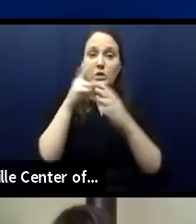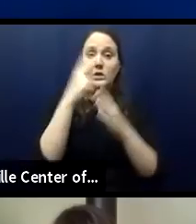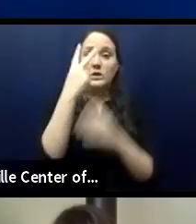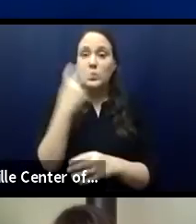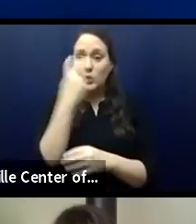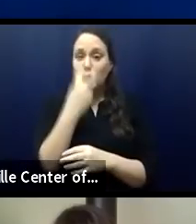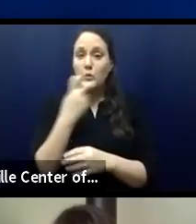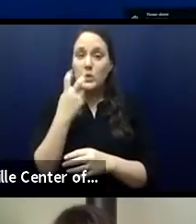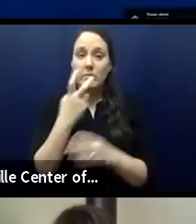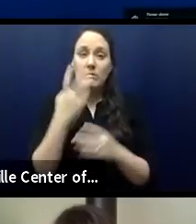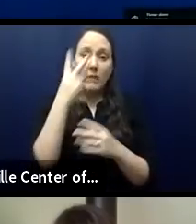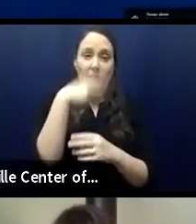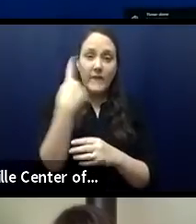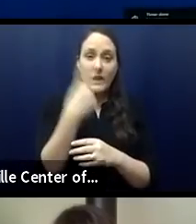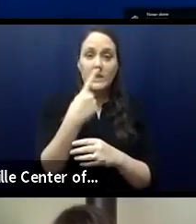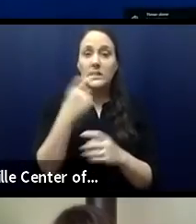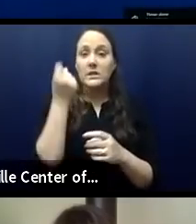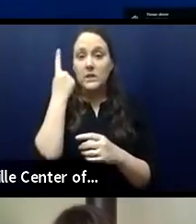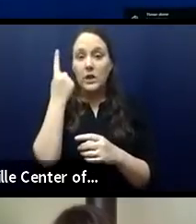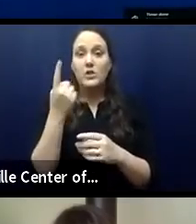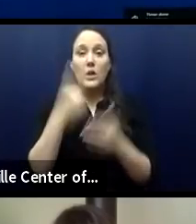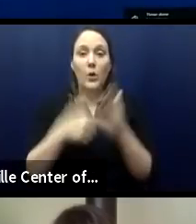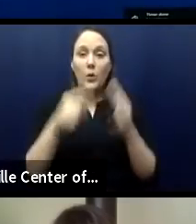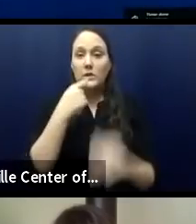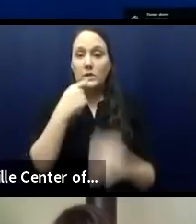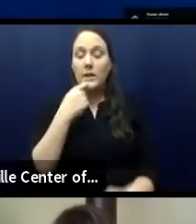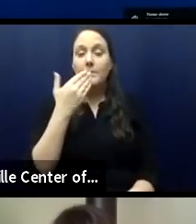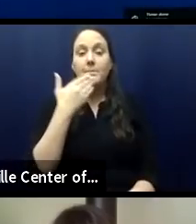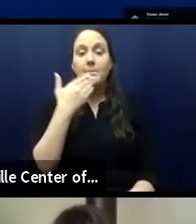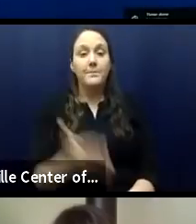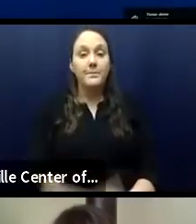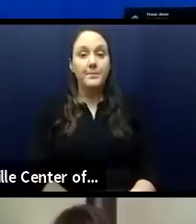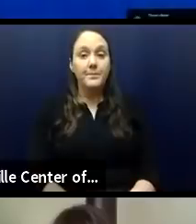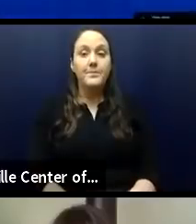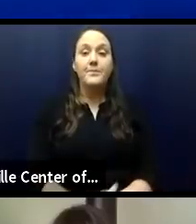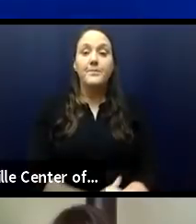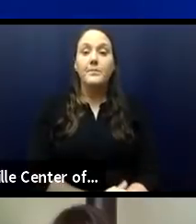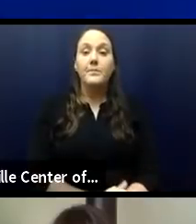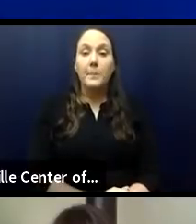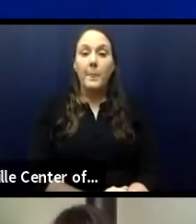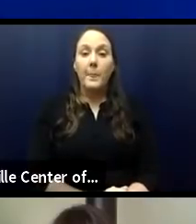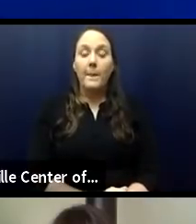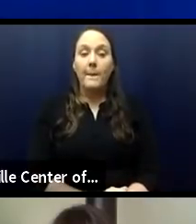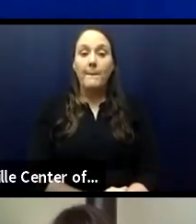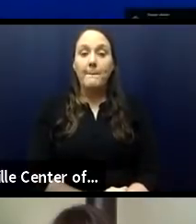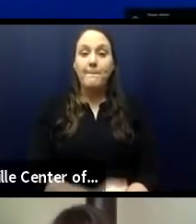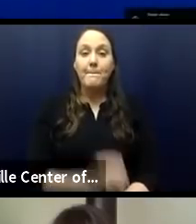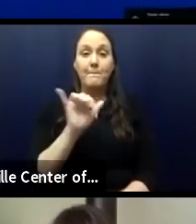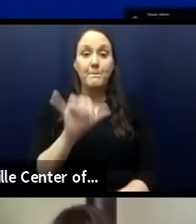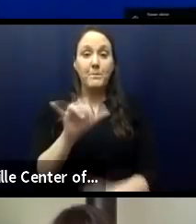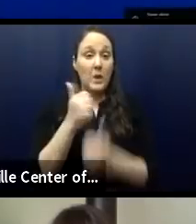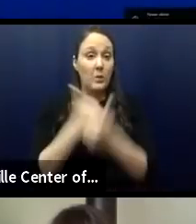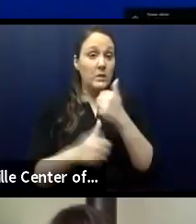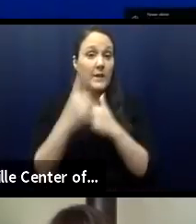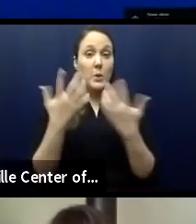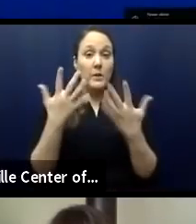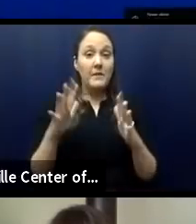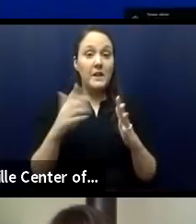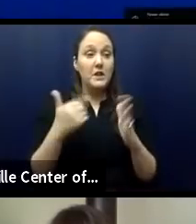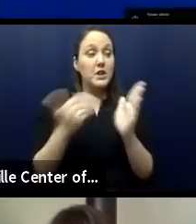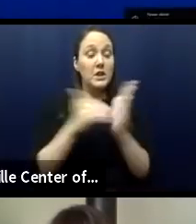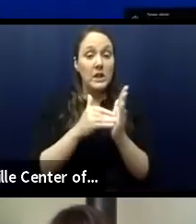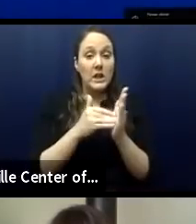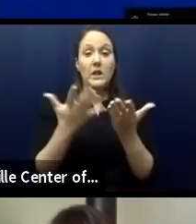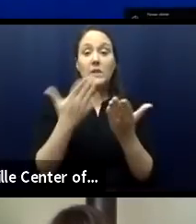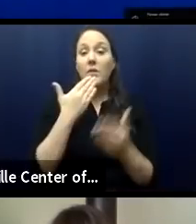saying. Thank you. Thank you, sir. That was everybody. And again, I would like to thank the board